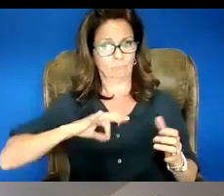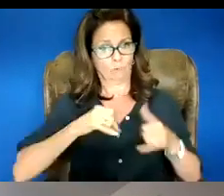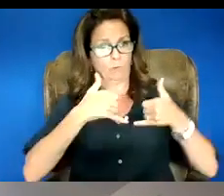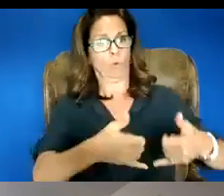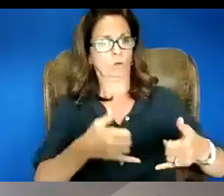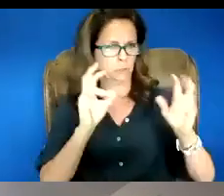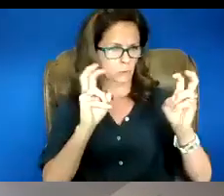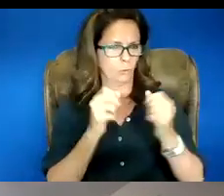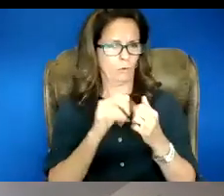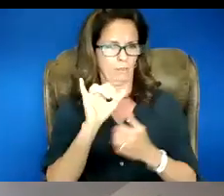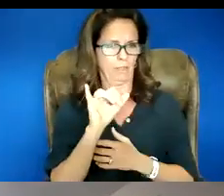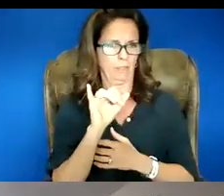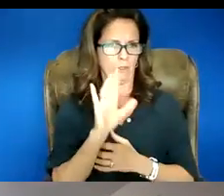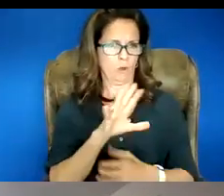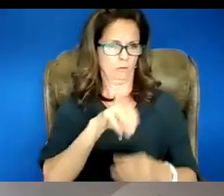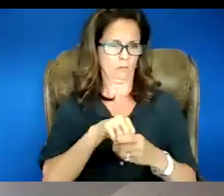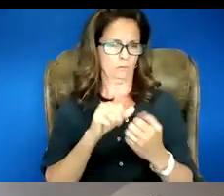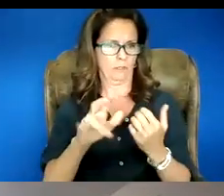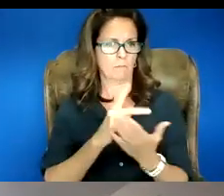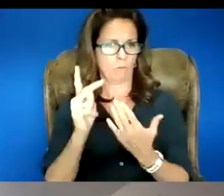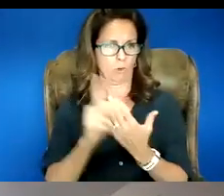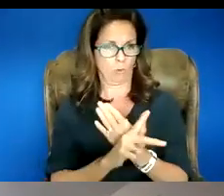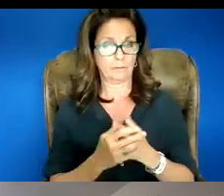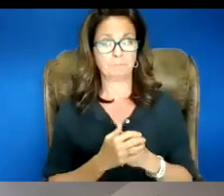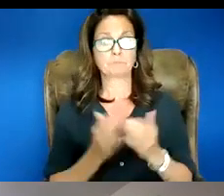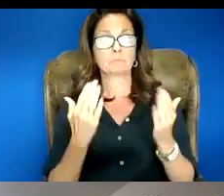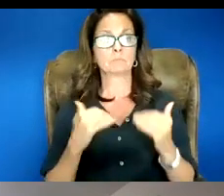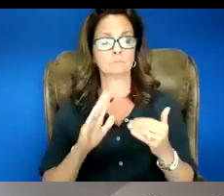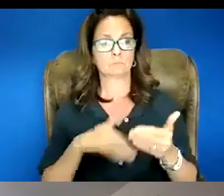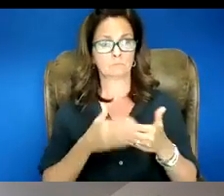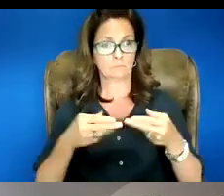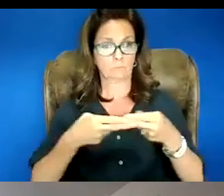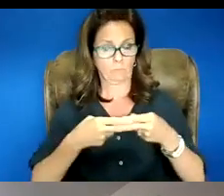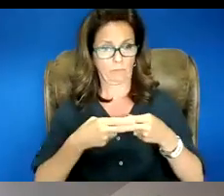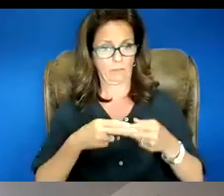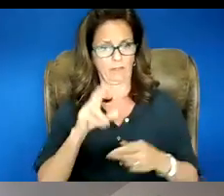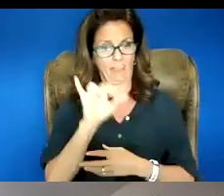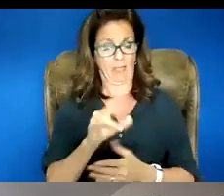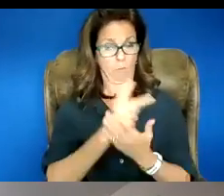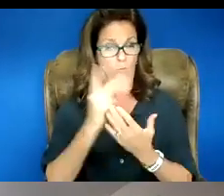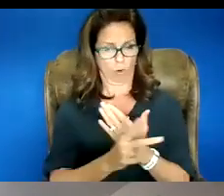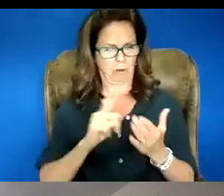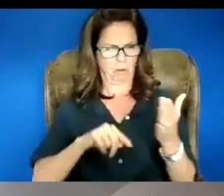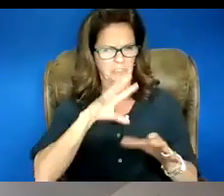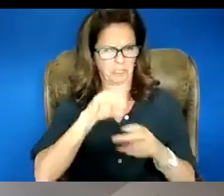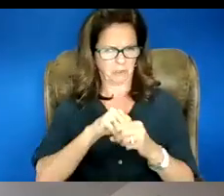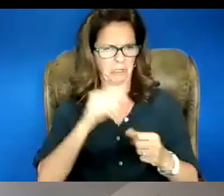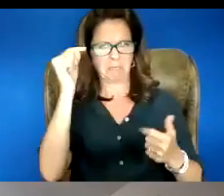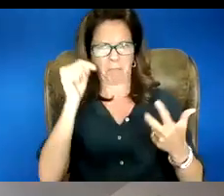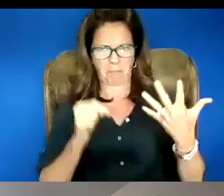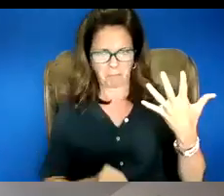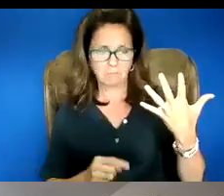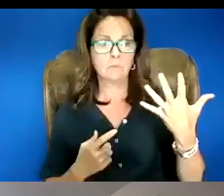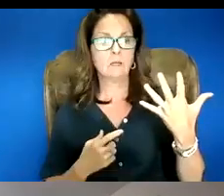Okay, I'm going to move on to the next slide. So what is included in state of health? So again, talking about